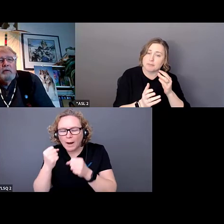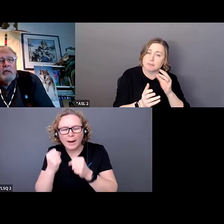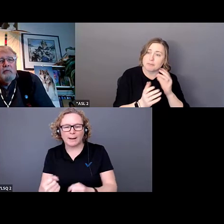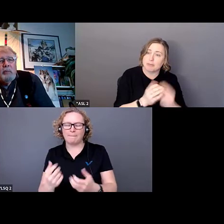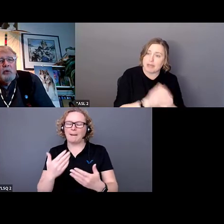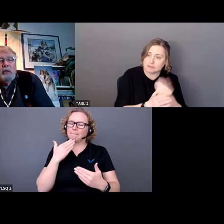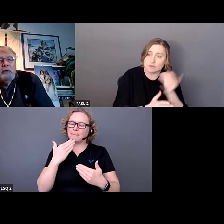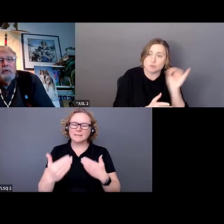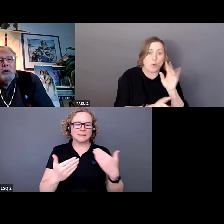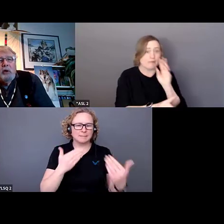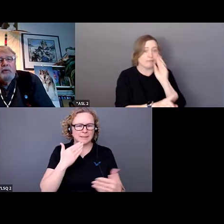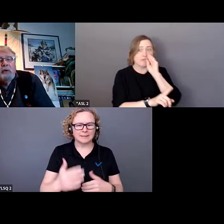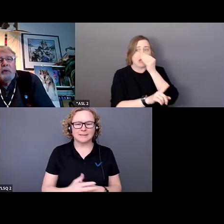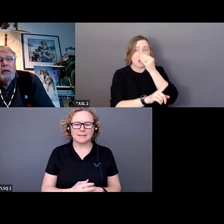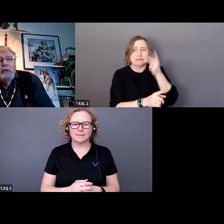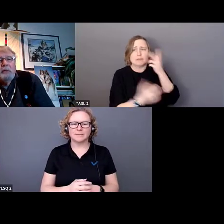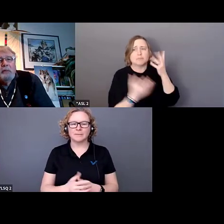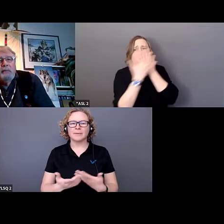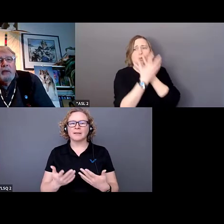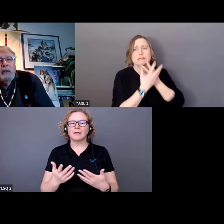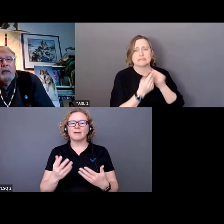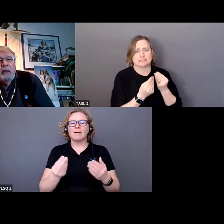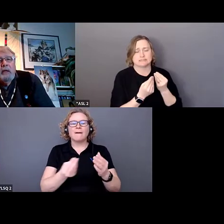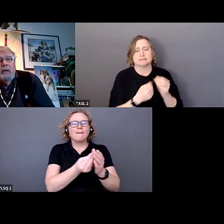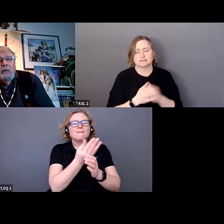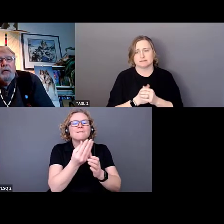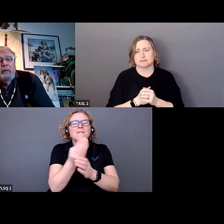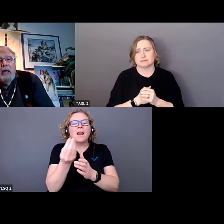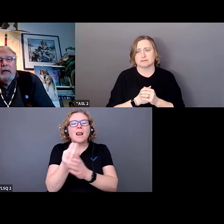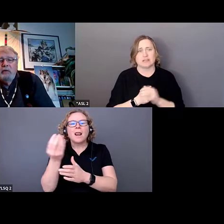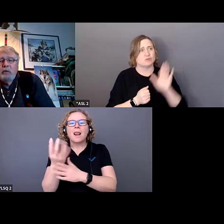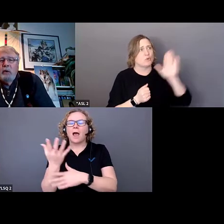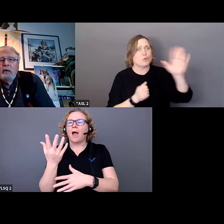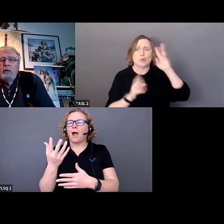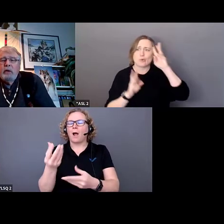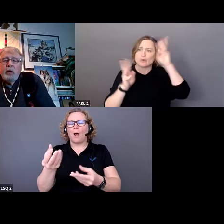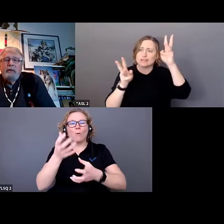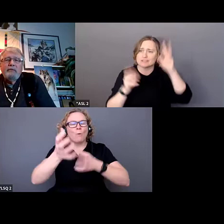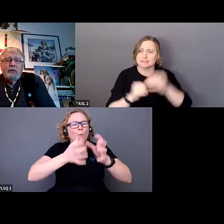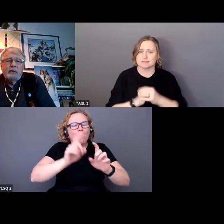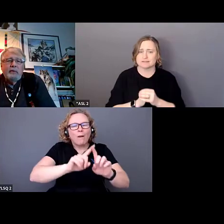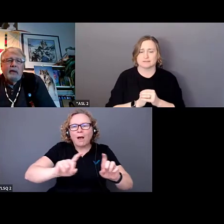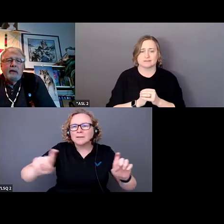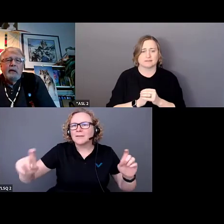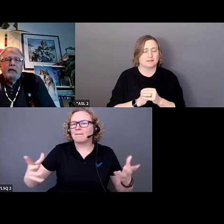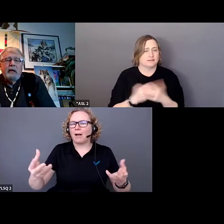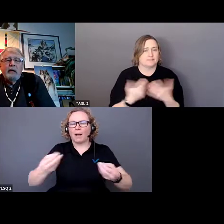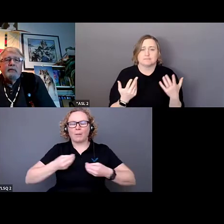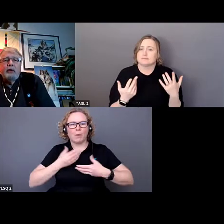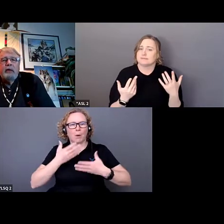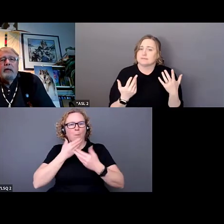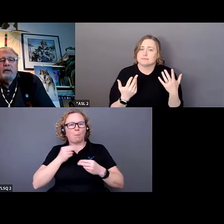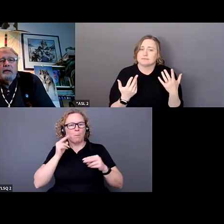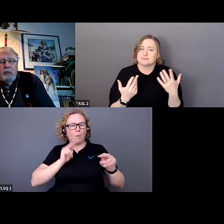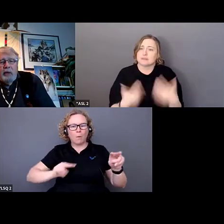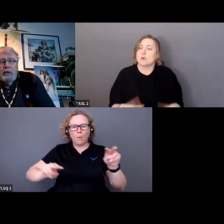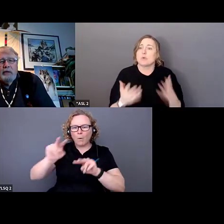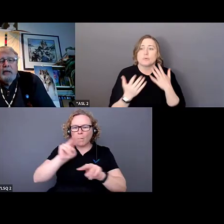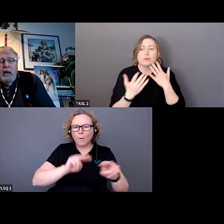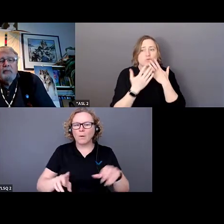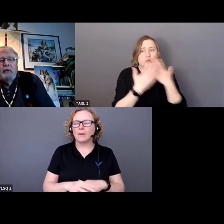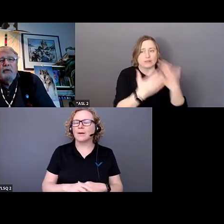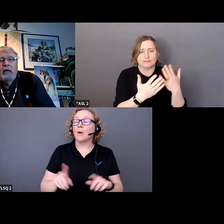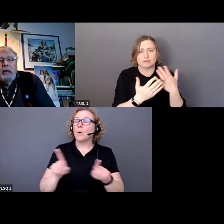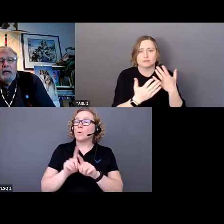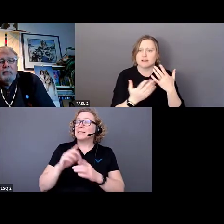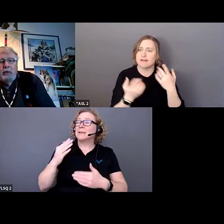those ones that give beauty to all of your creation. We give thanks, Creator, and we're grateful for the healing spirit